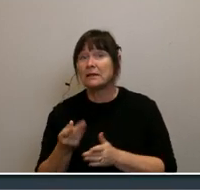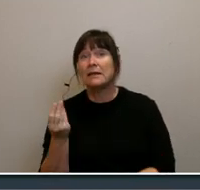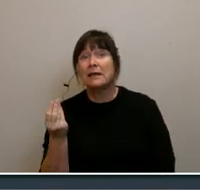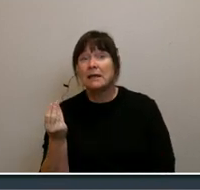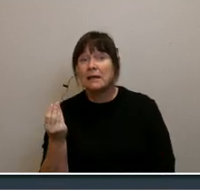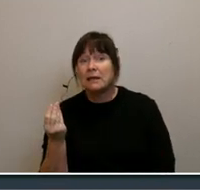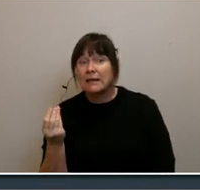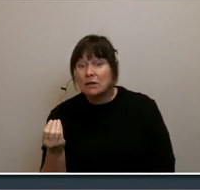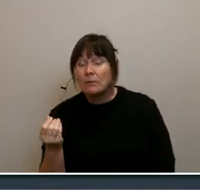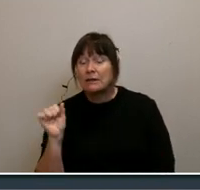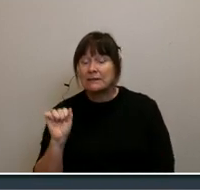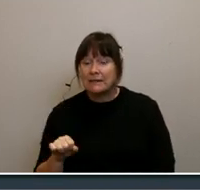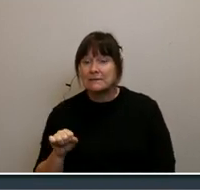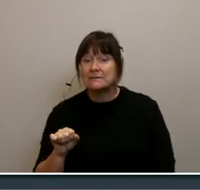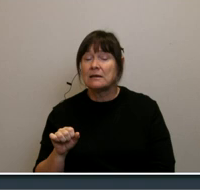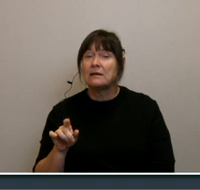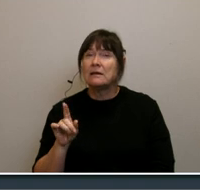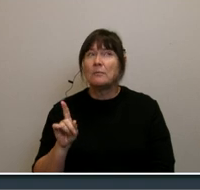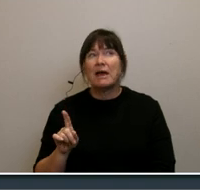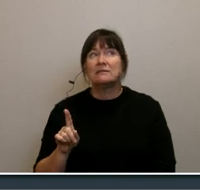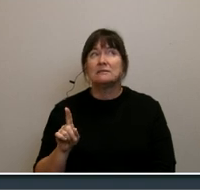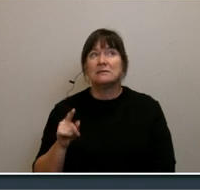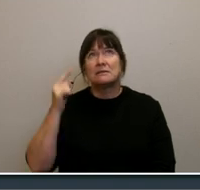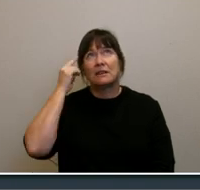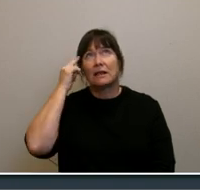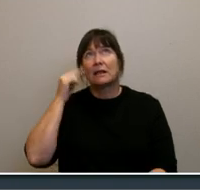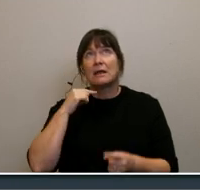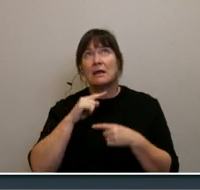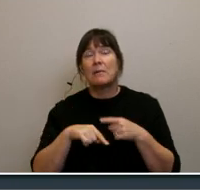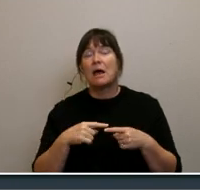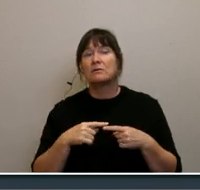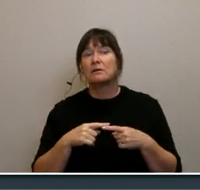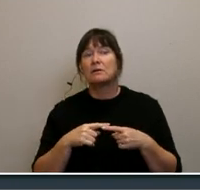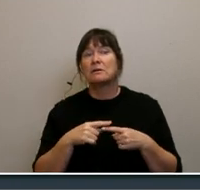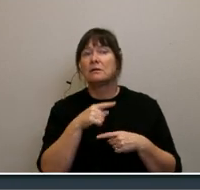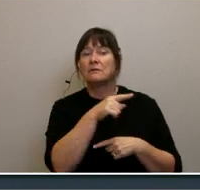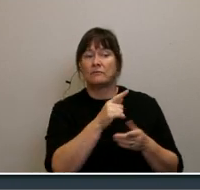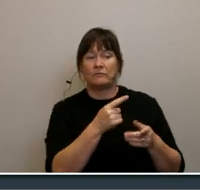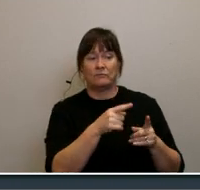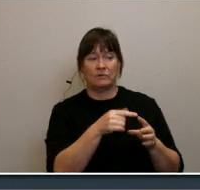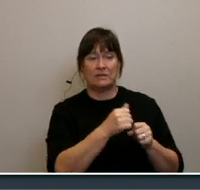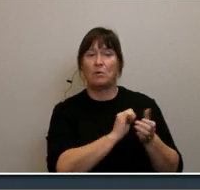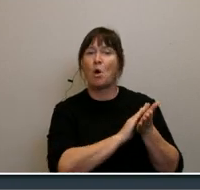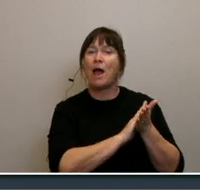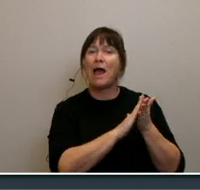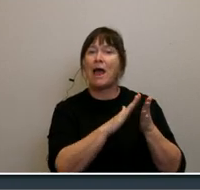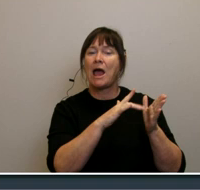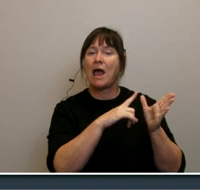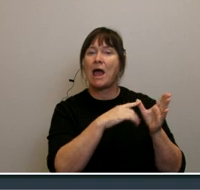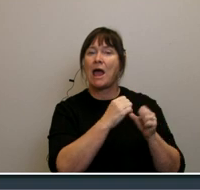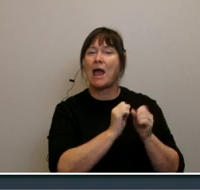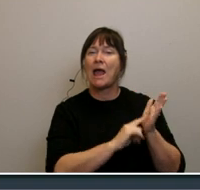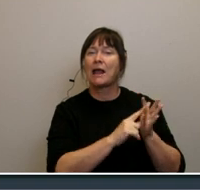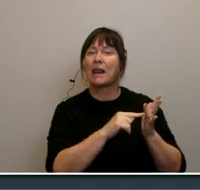economically, certainly. But if you just simply give a thought to the difference that Hagley Park made for Christchurch in the